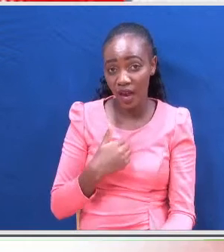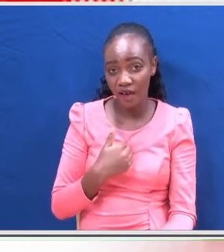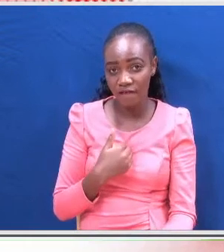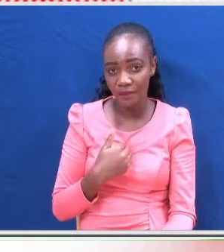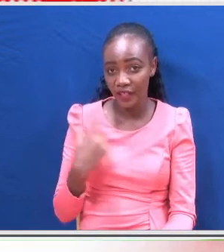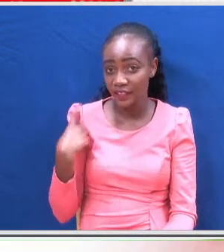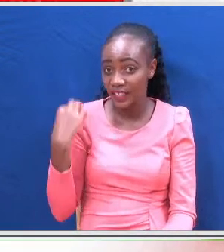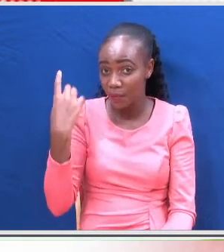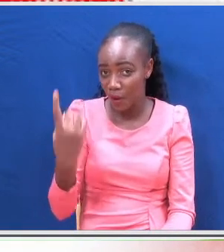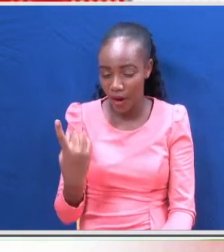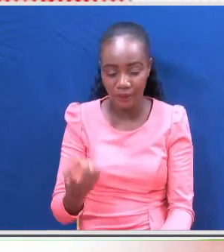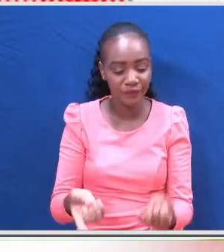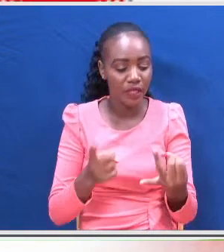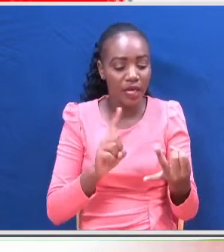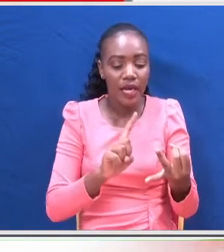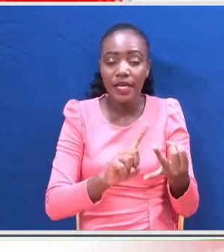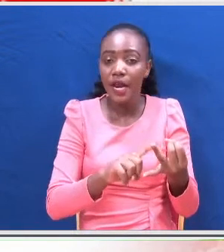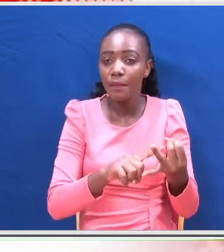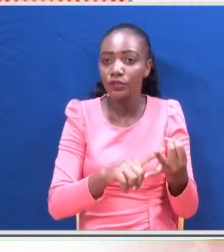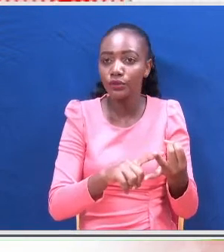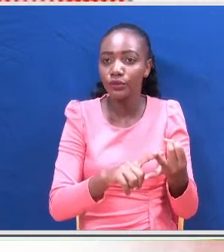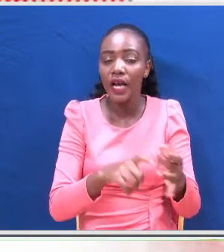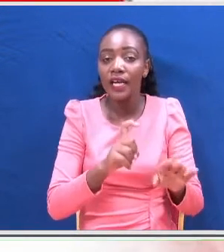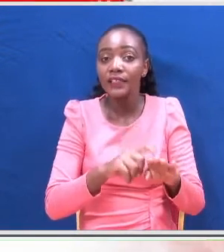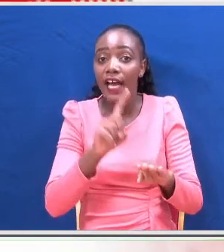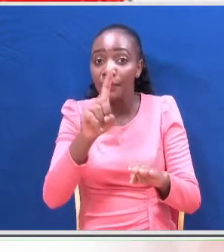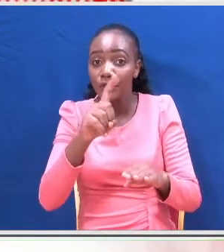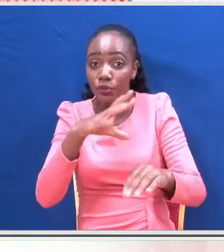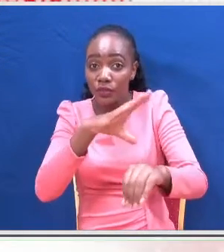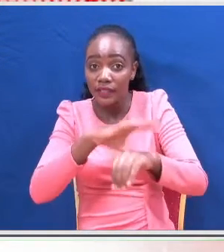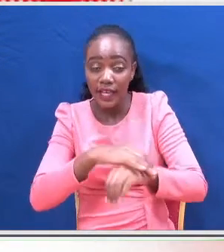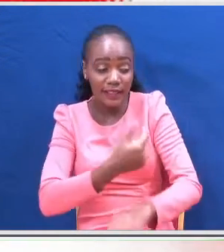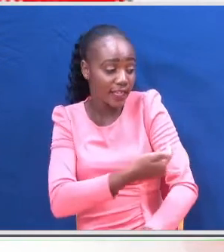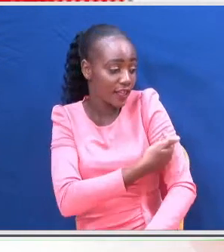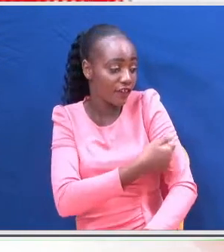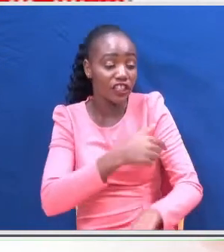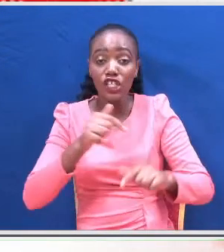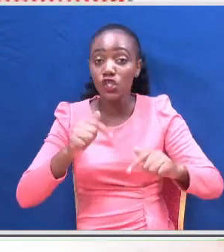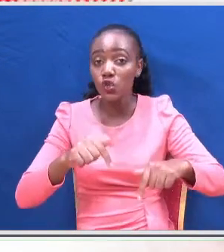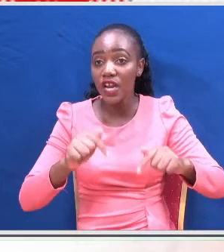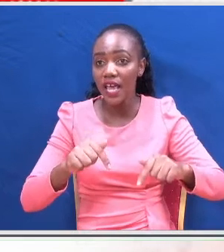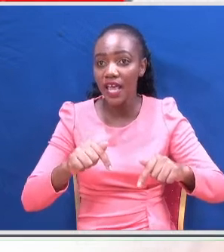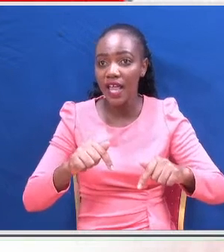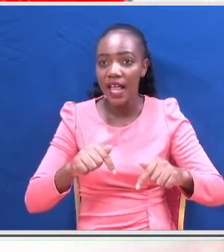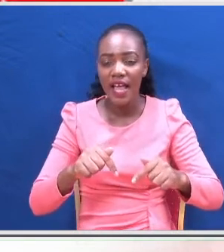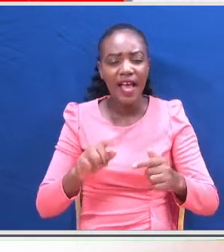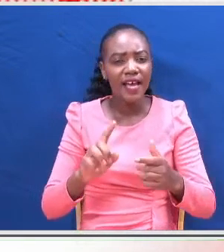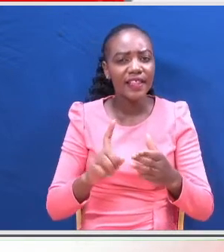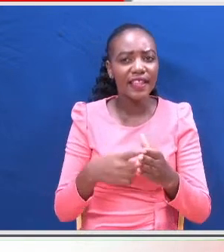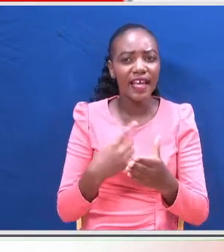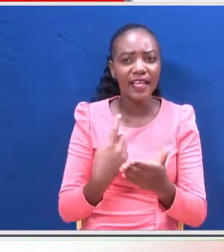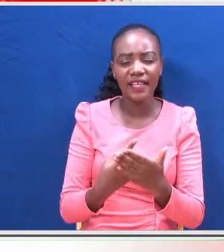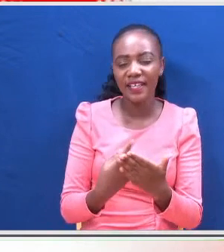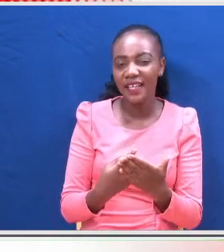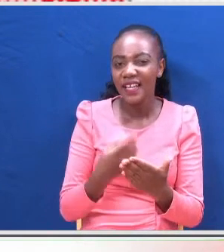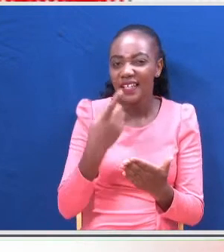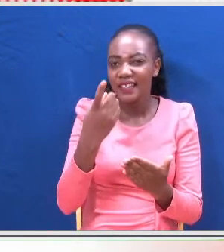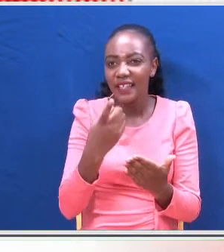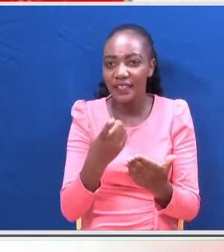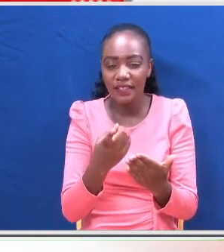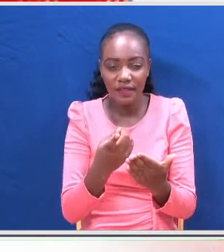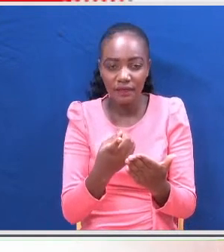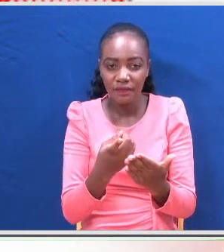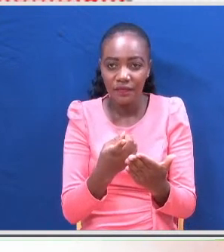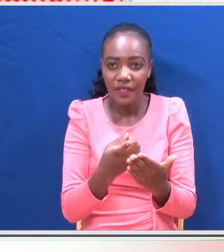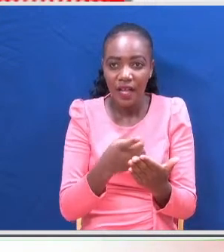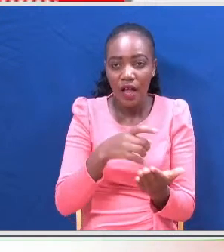Number one. Number two, by you getting the vaccine today, it does not take away the chances